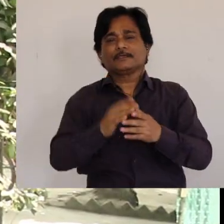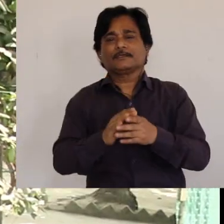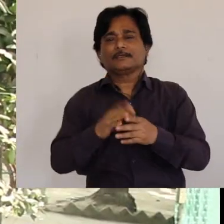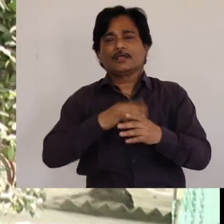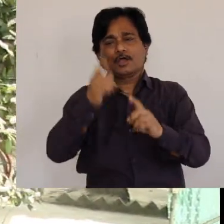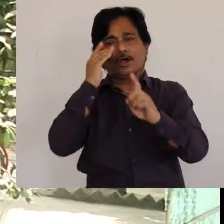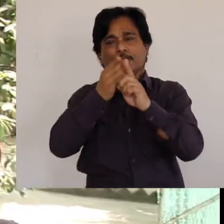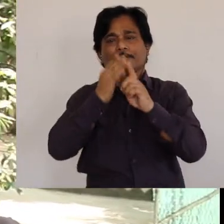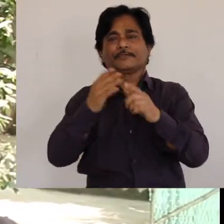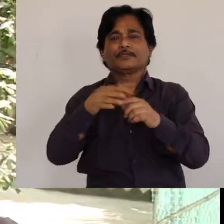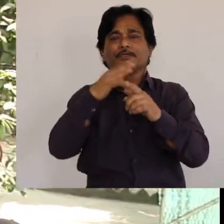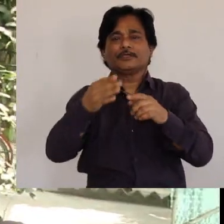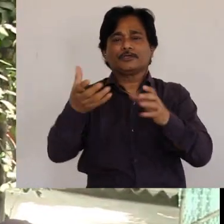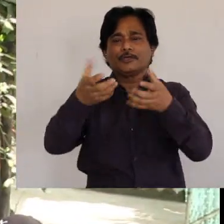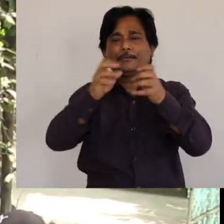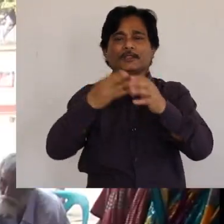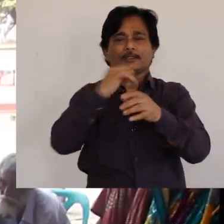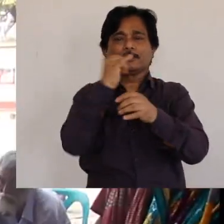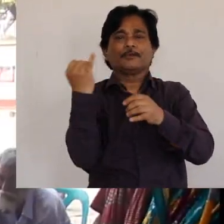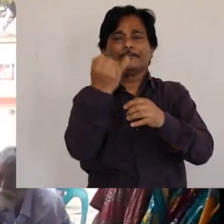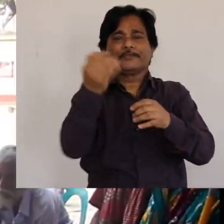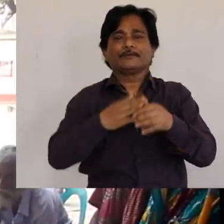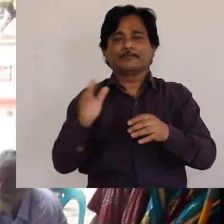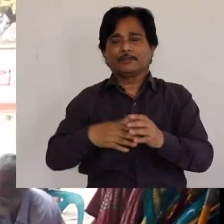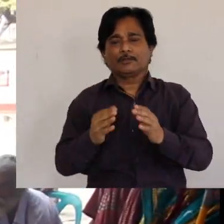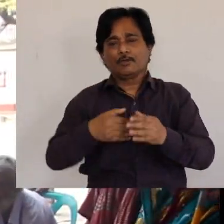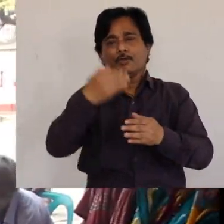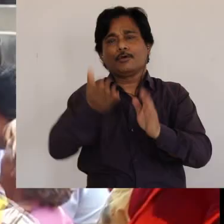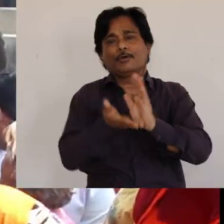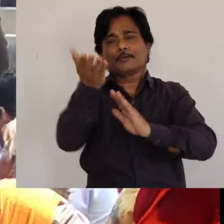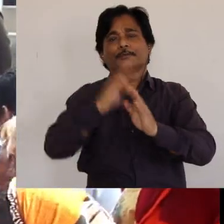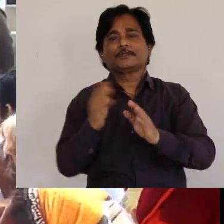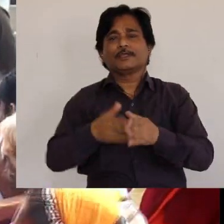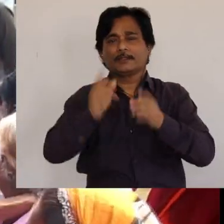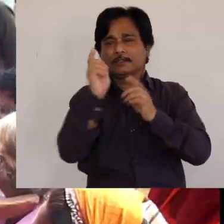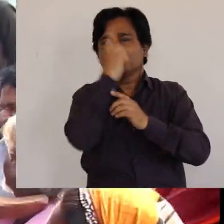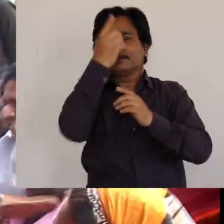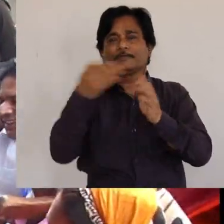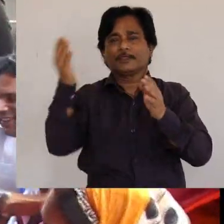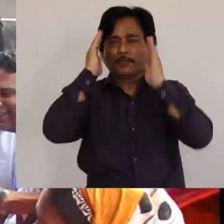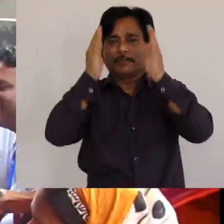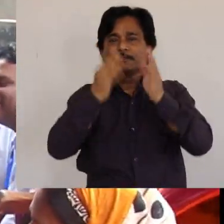Objective of this field visit was to learn how SHG promote leadership, peace and inclusion.